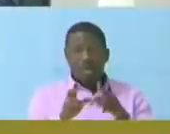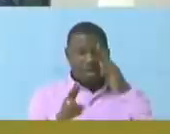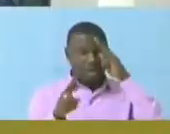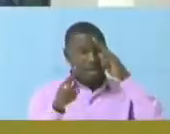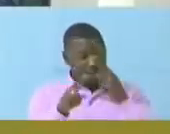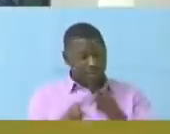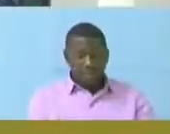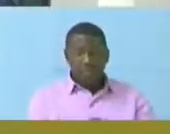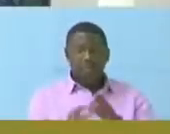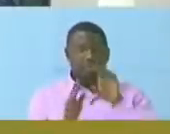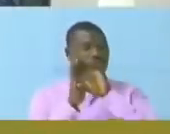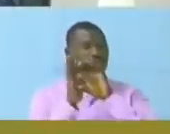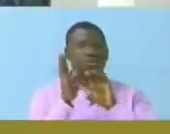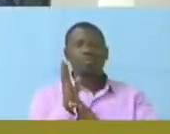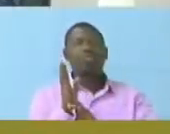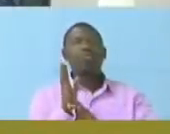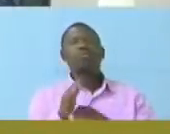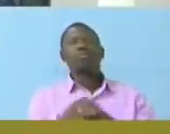constitution.